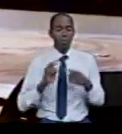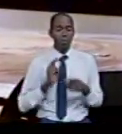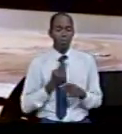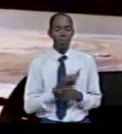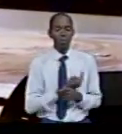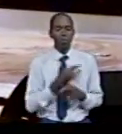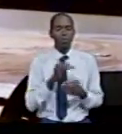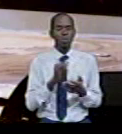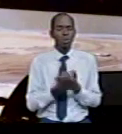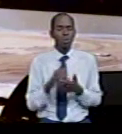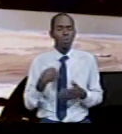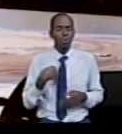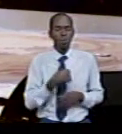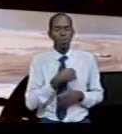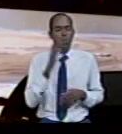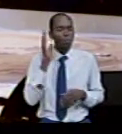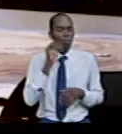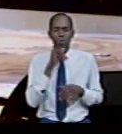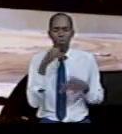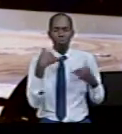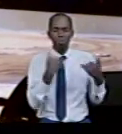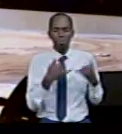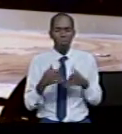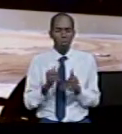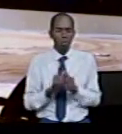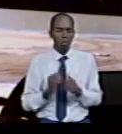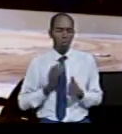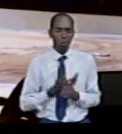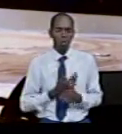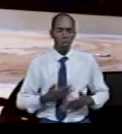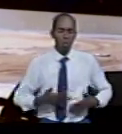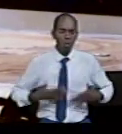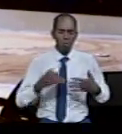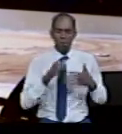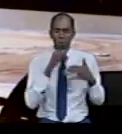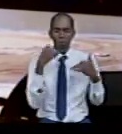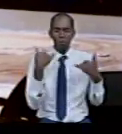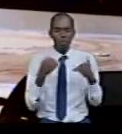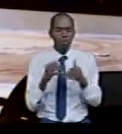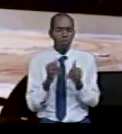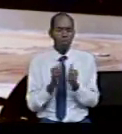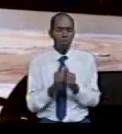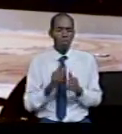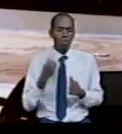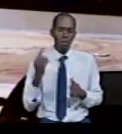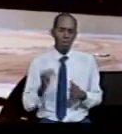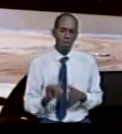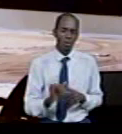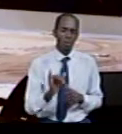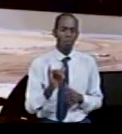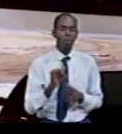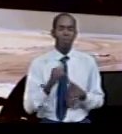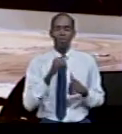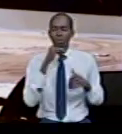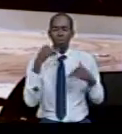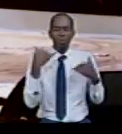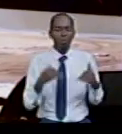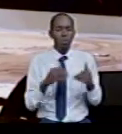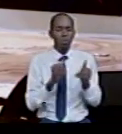we'll not gamble with eternity, and we'll not gamble with the grace that you have provided